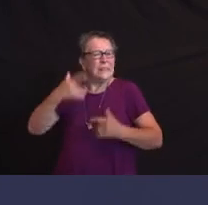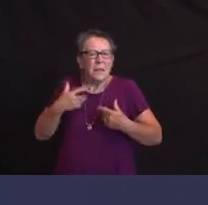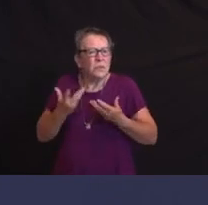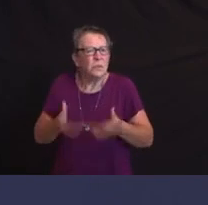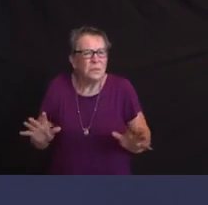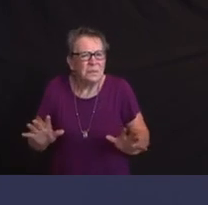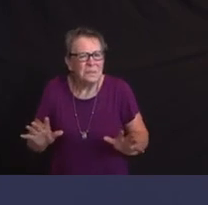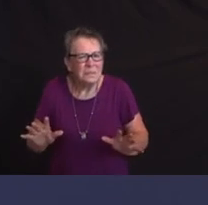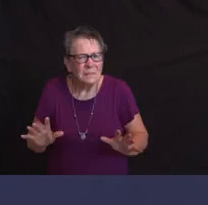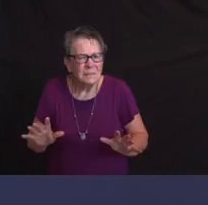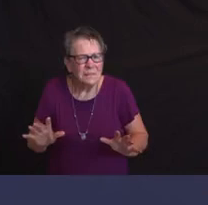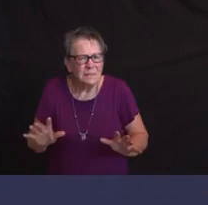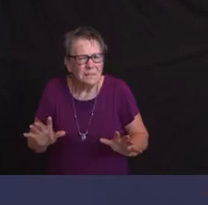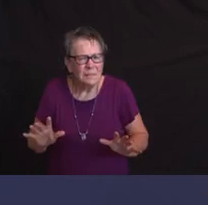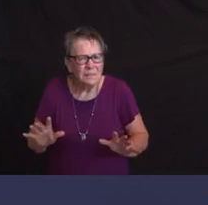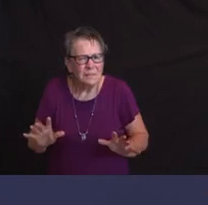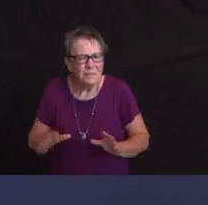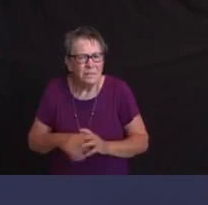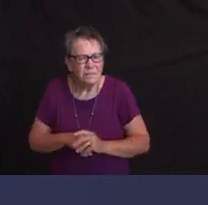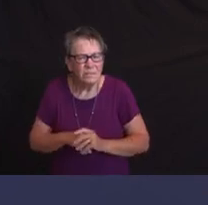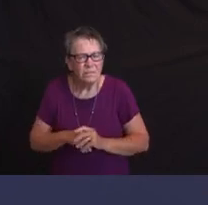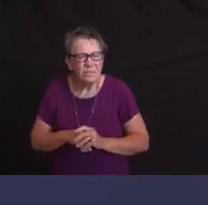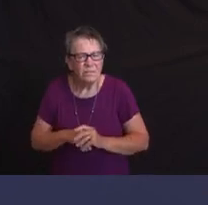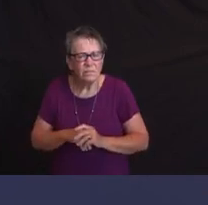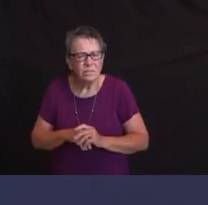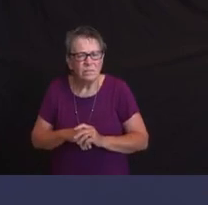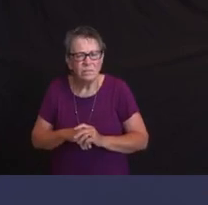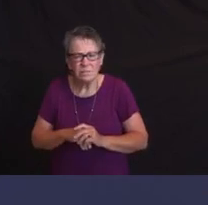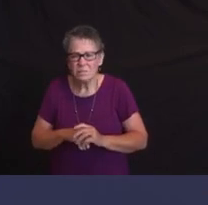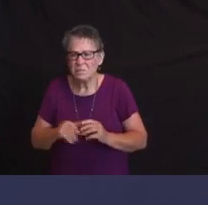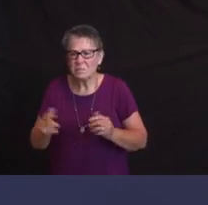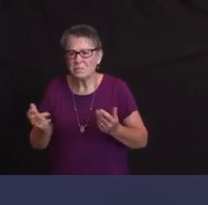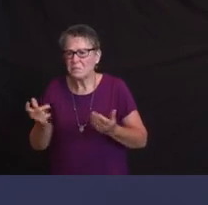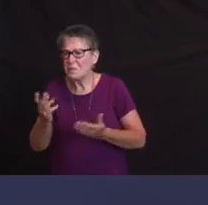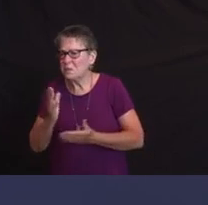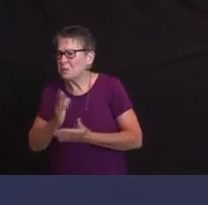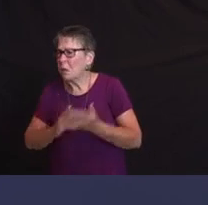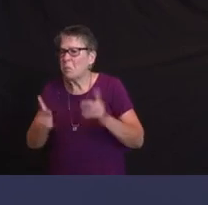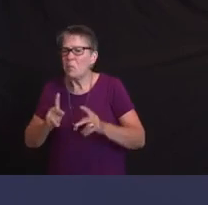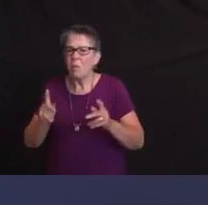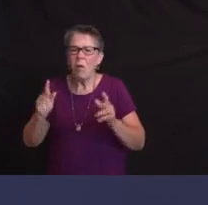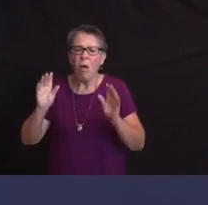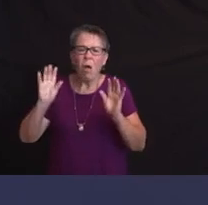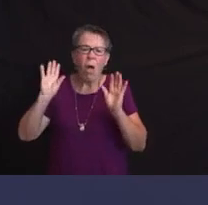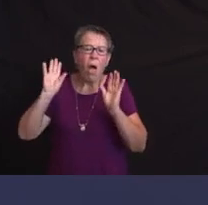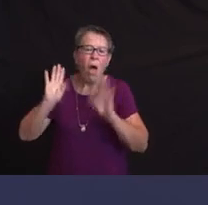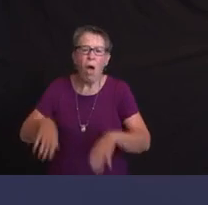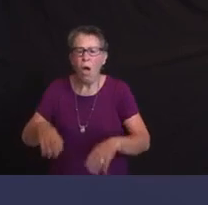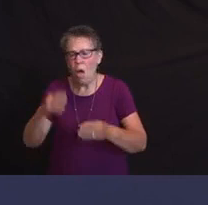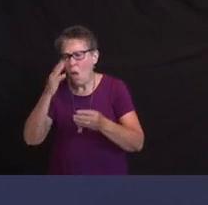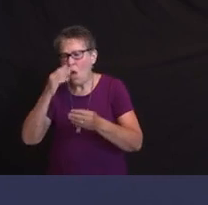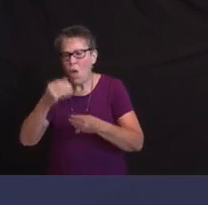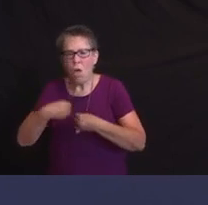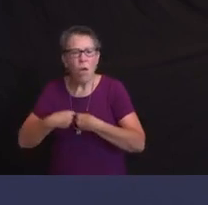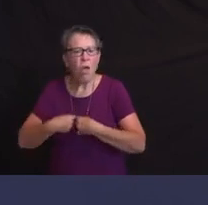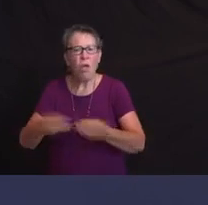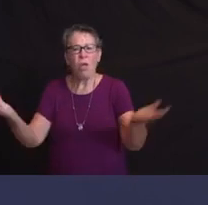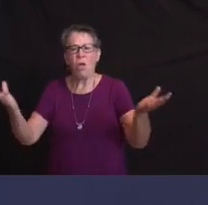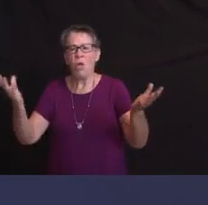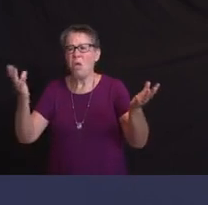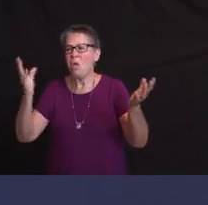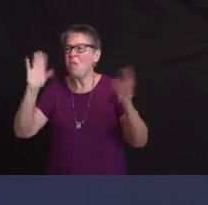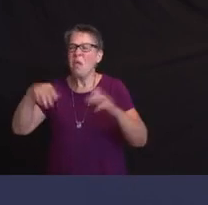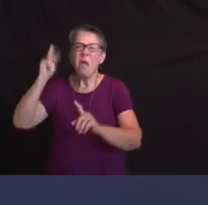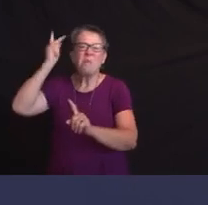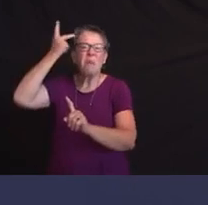about. On one side, those willing to sacrifice our kids for politics. On the other, those of us committed to